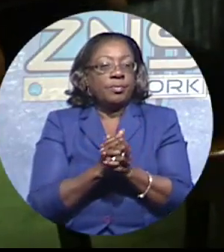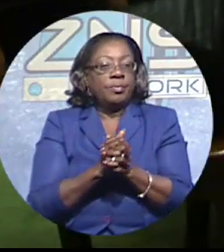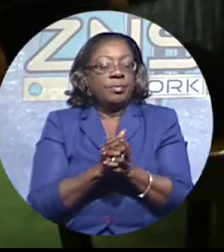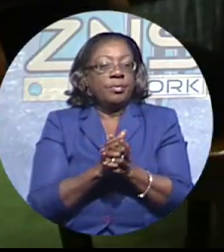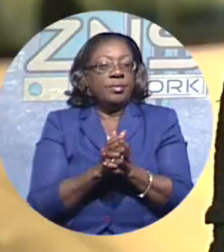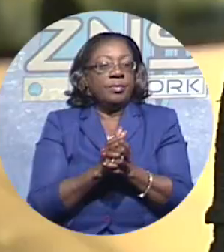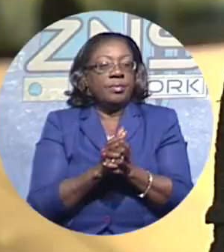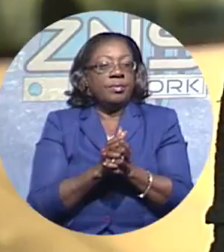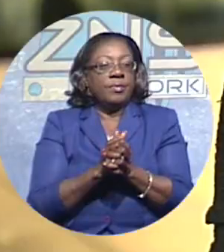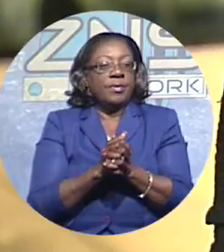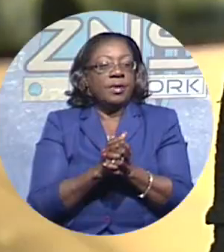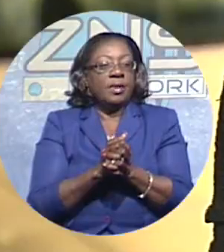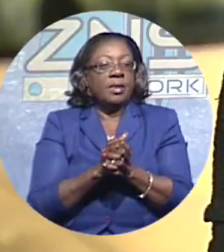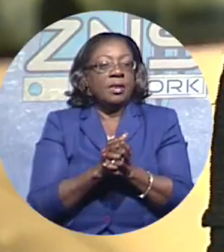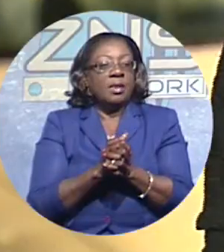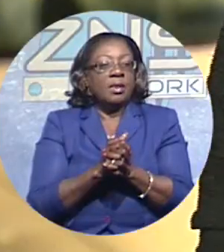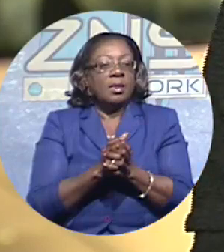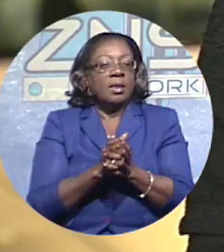ZNS Network News.